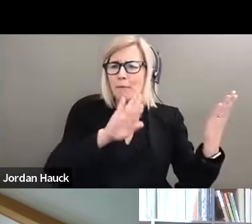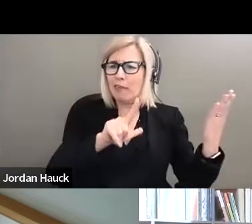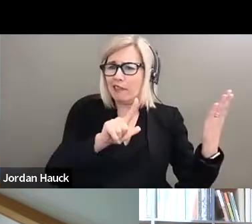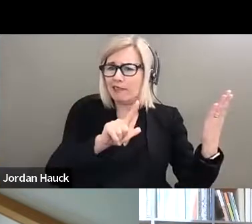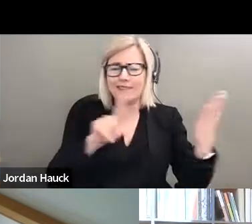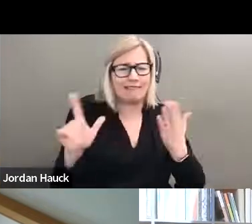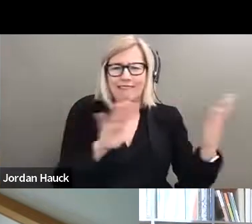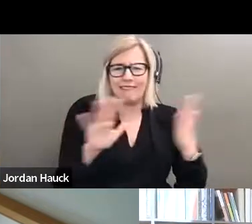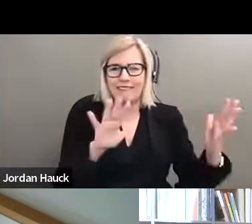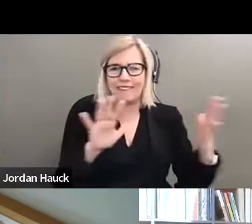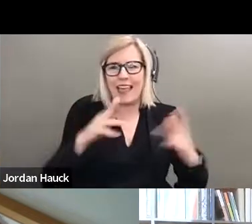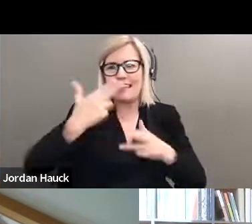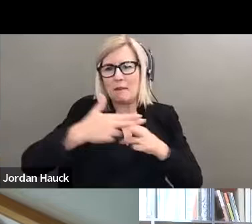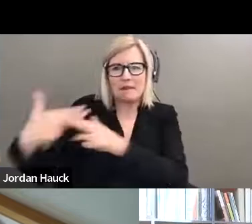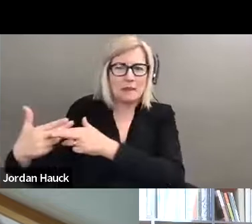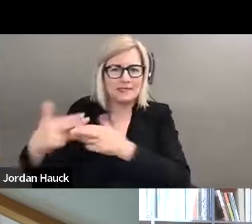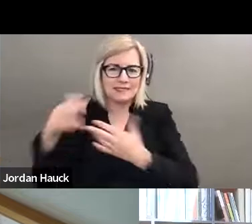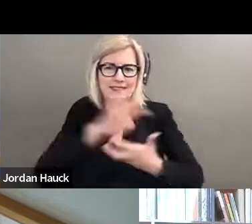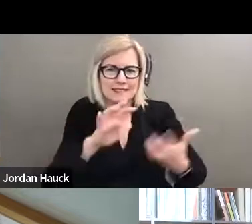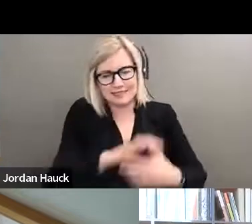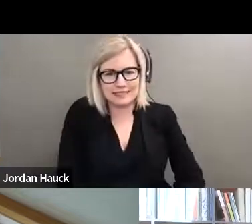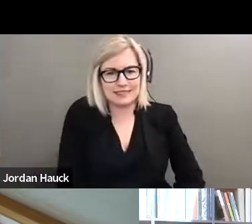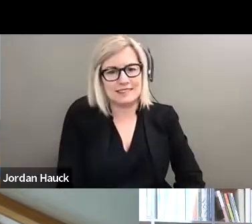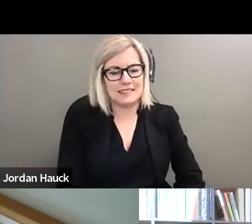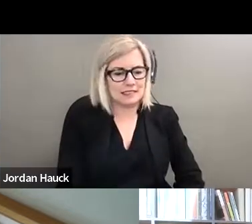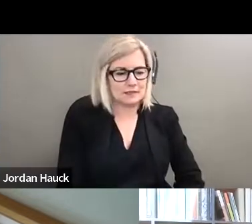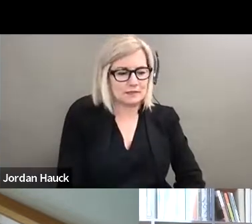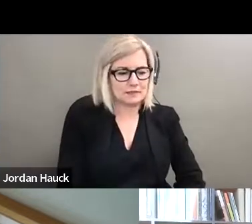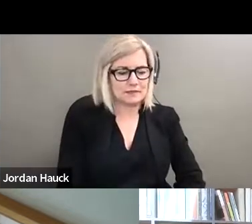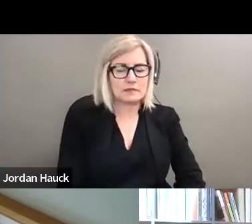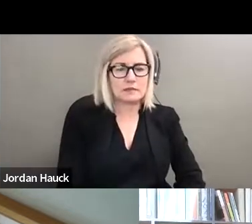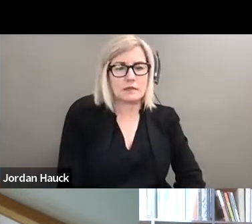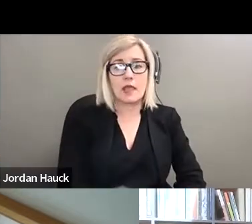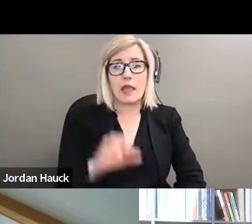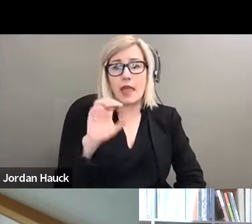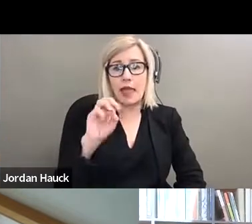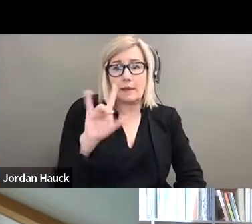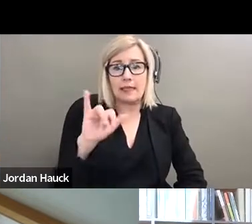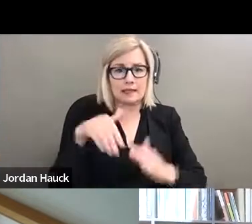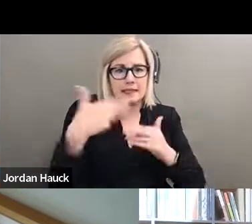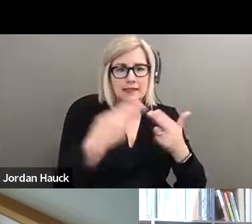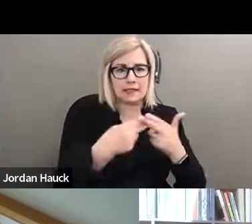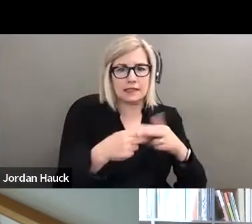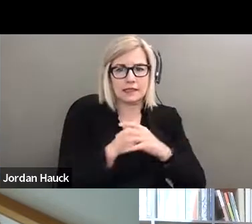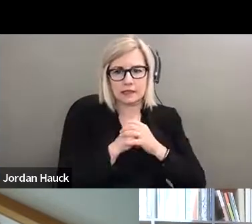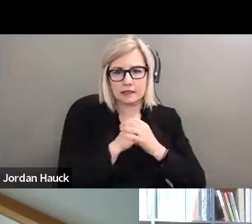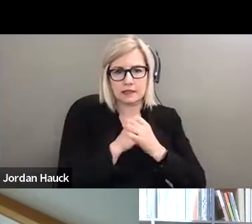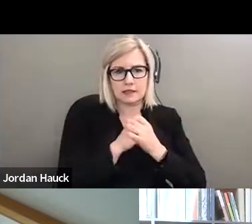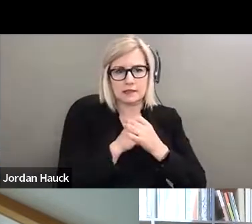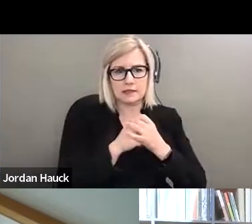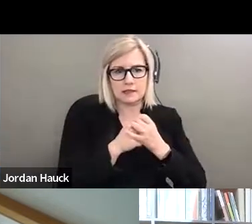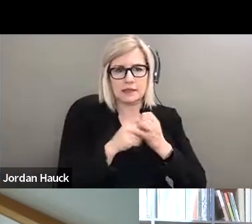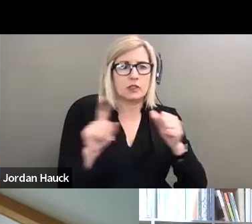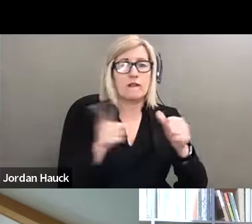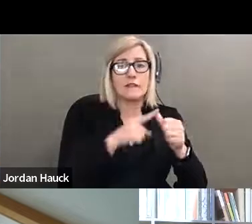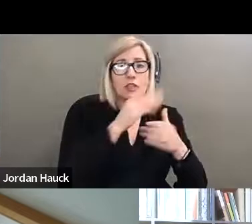in the legislature. So we could triple over that. If Emily, if you want to go to the next slide, I'll talk about the